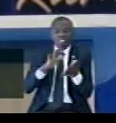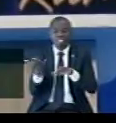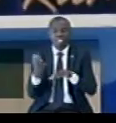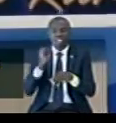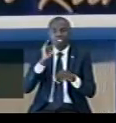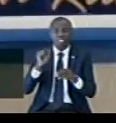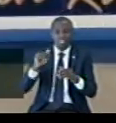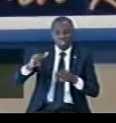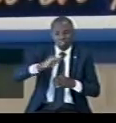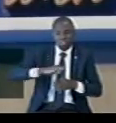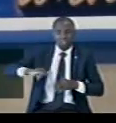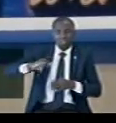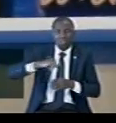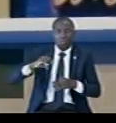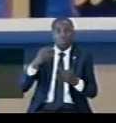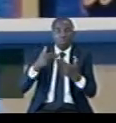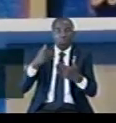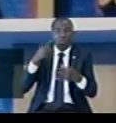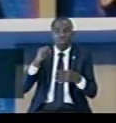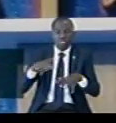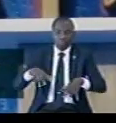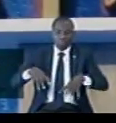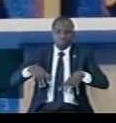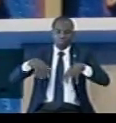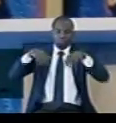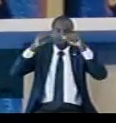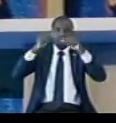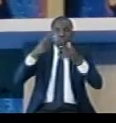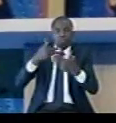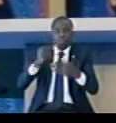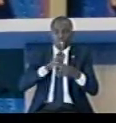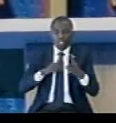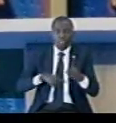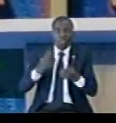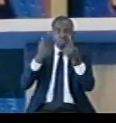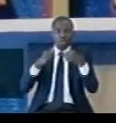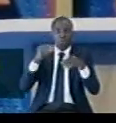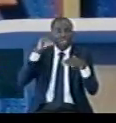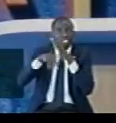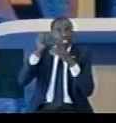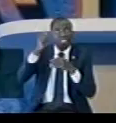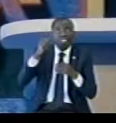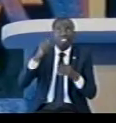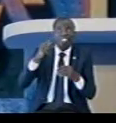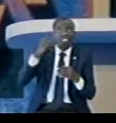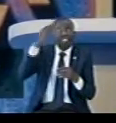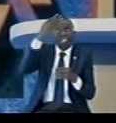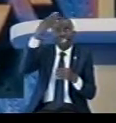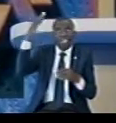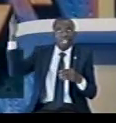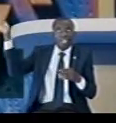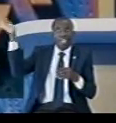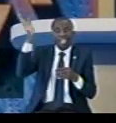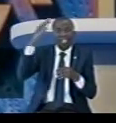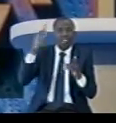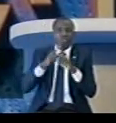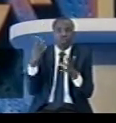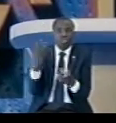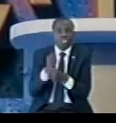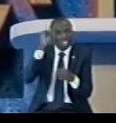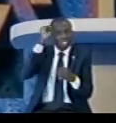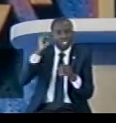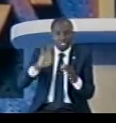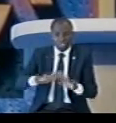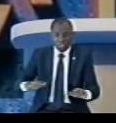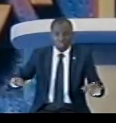And before the rapture, before the Lord comes in the air to catch and to take the children